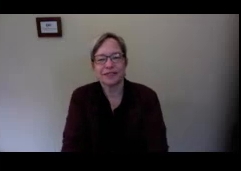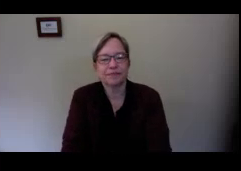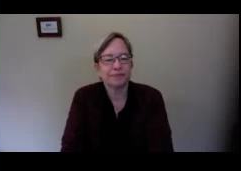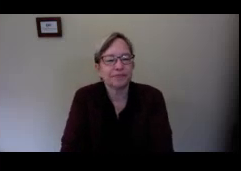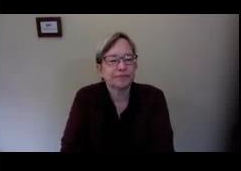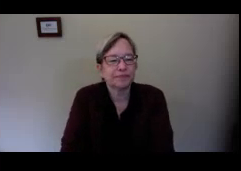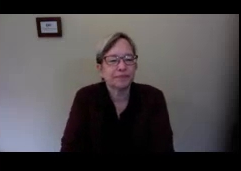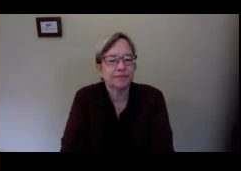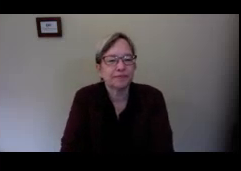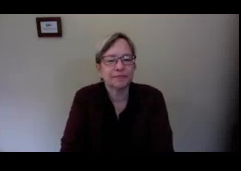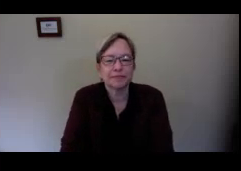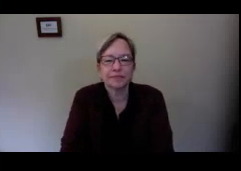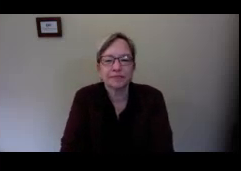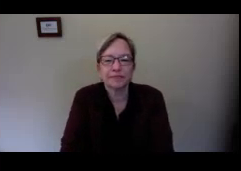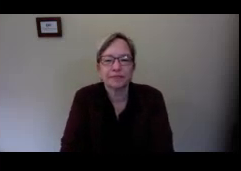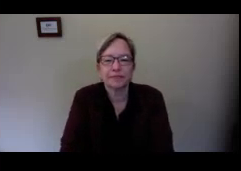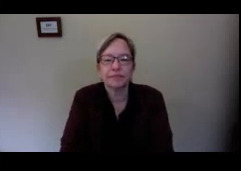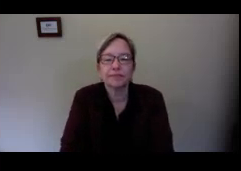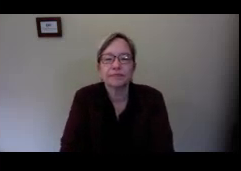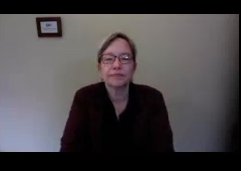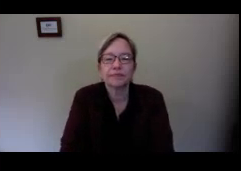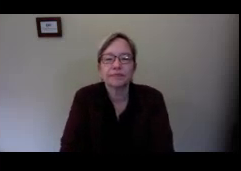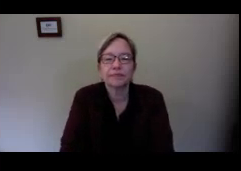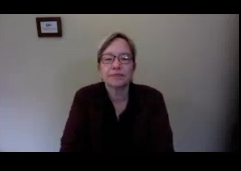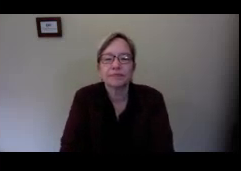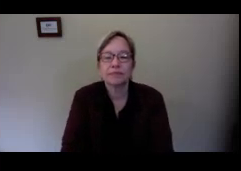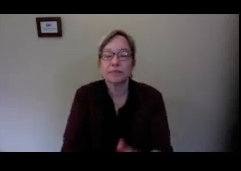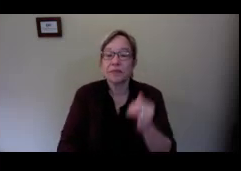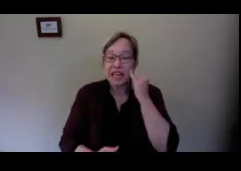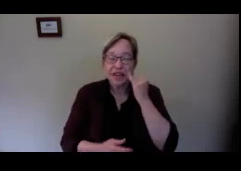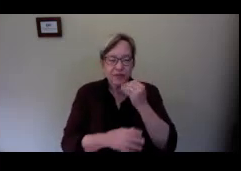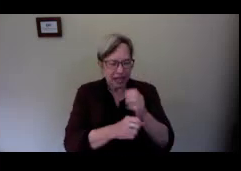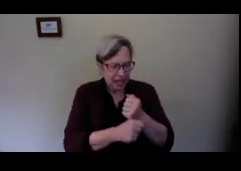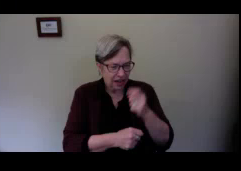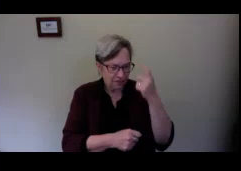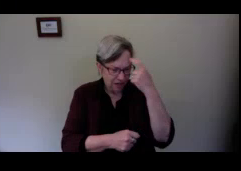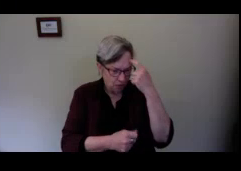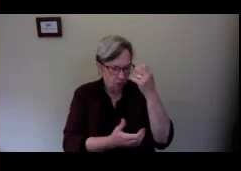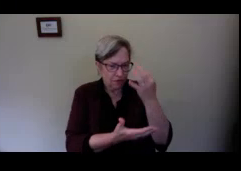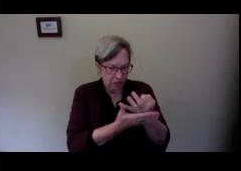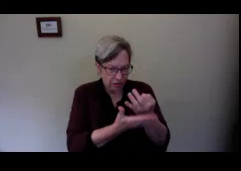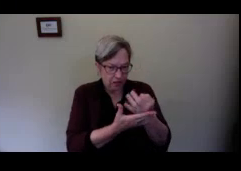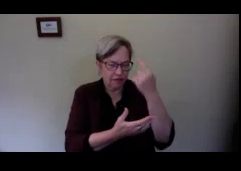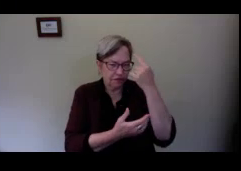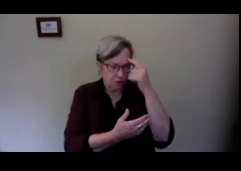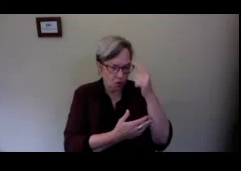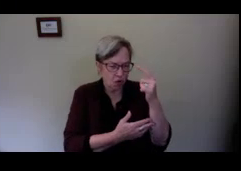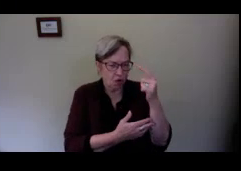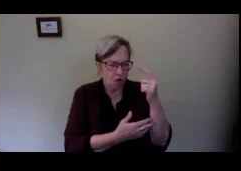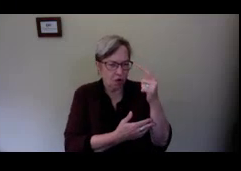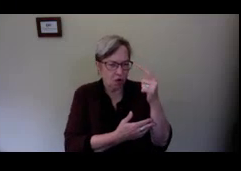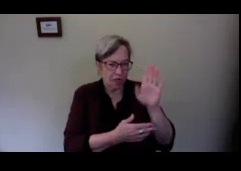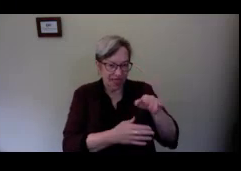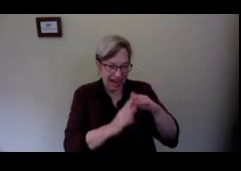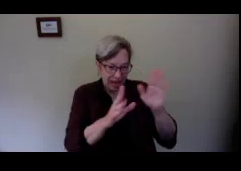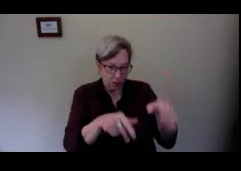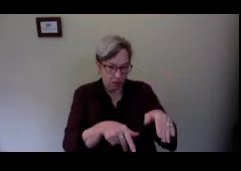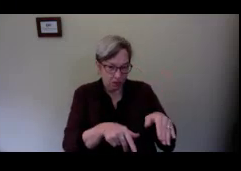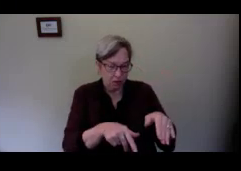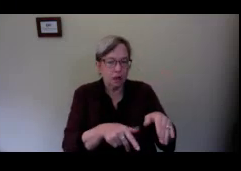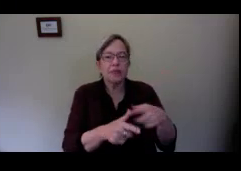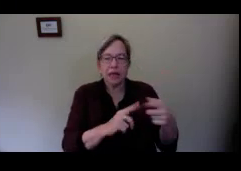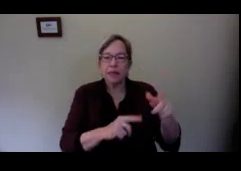presentation, just so I can look at it? If they receive federal funding for the housing, then